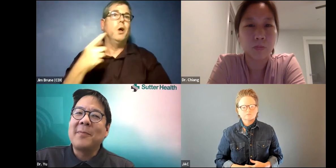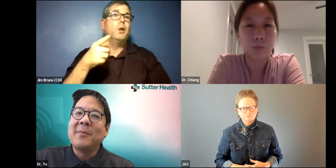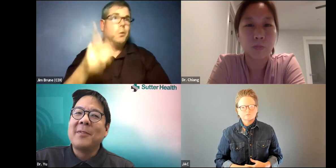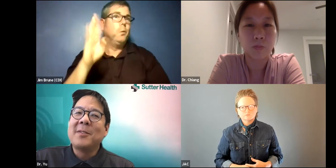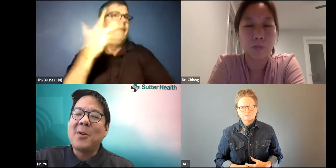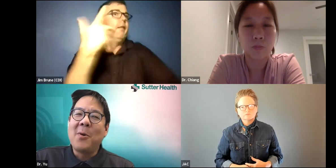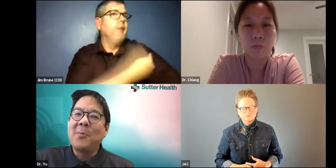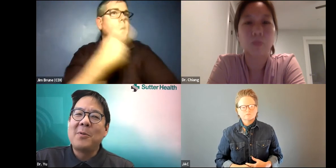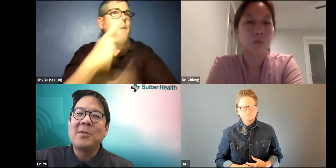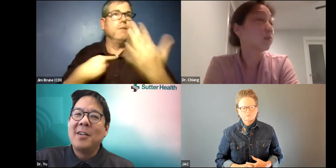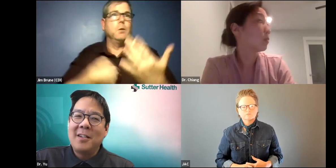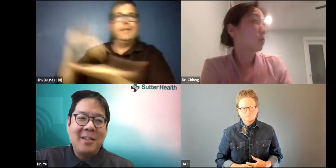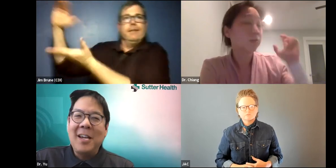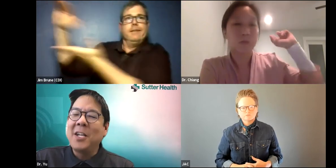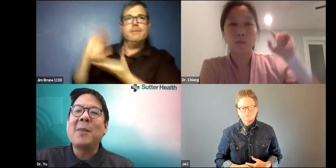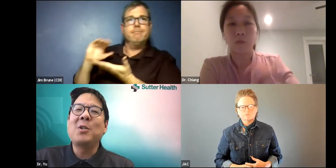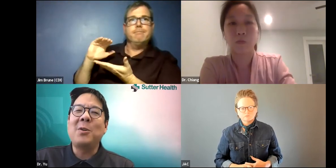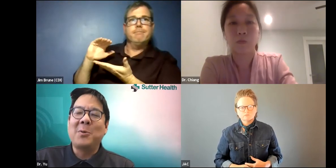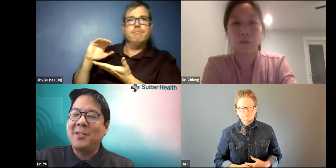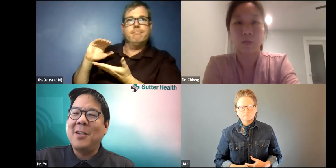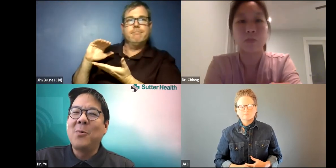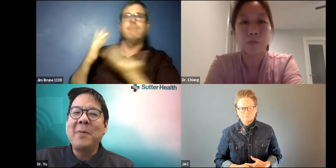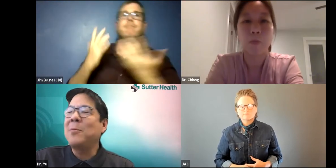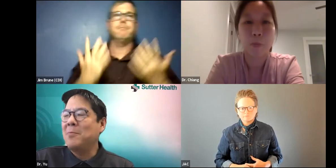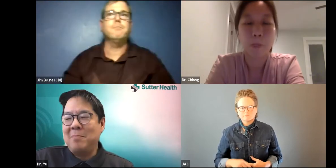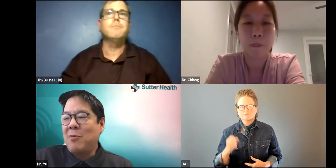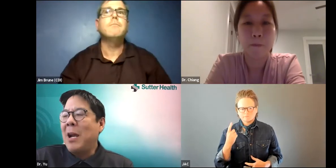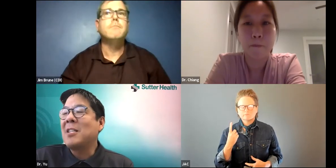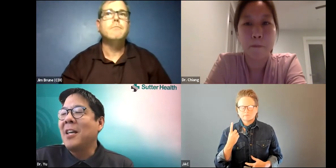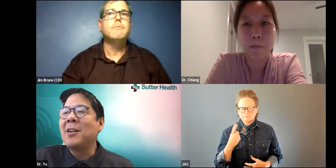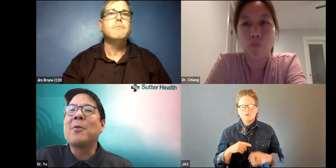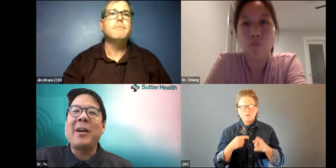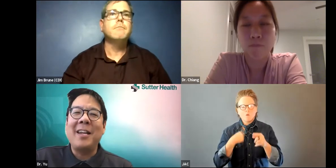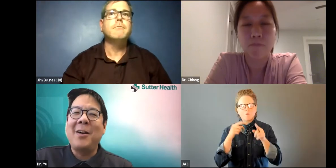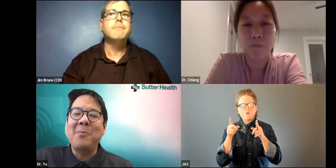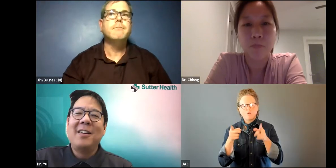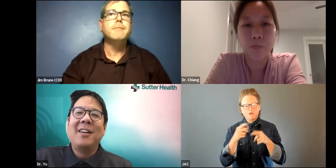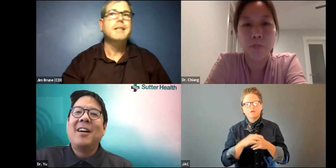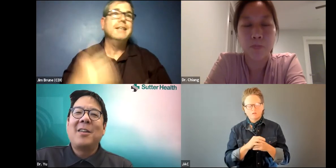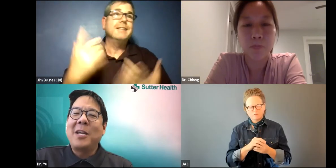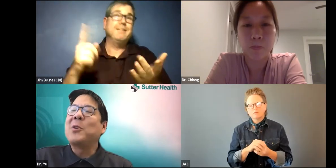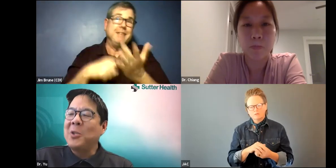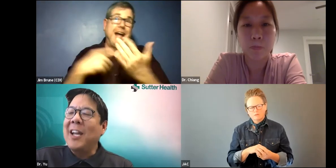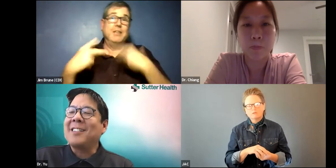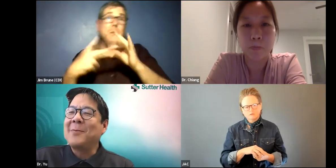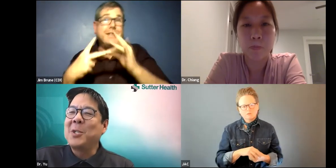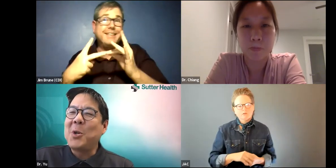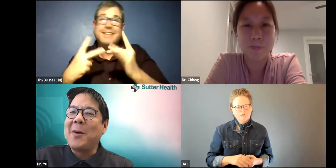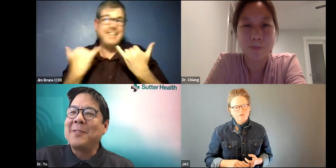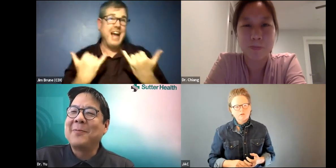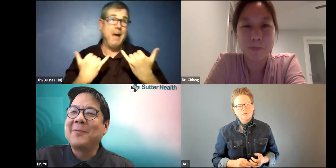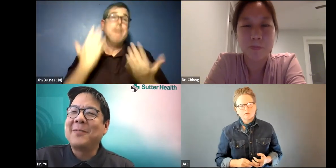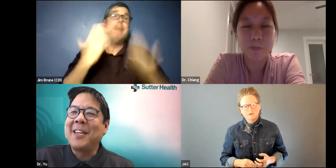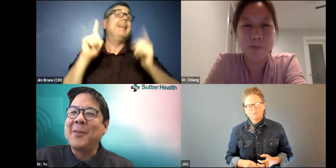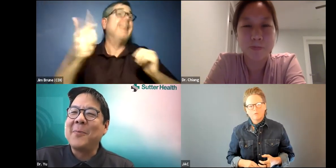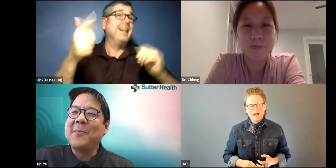appointment. So not a time to choose. There will be perhaps later, but right now, you get what you get when you show